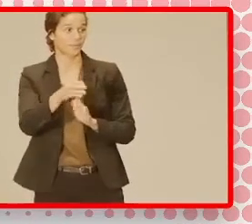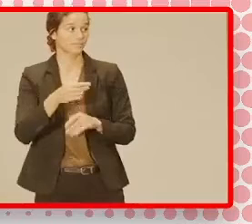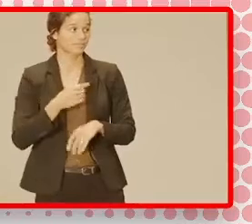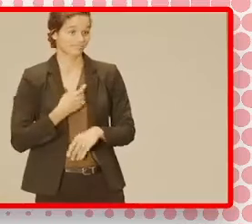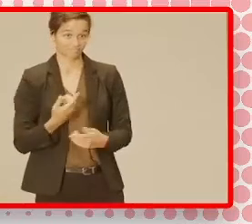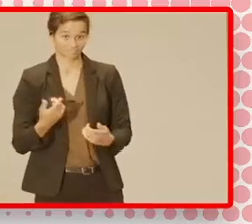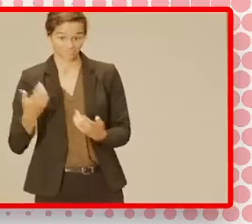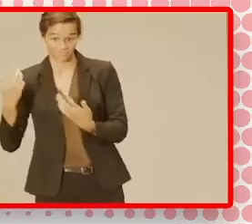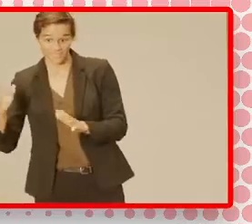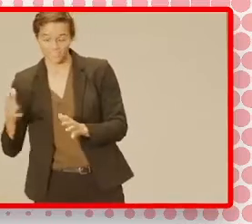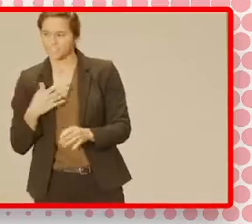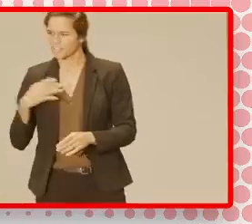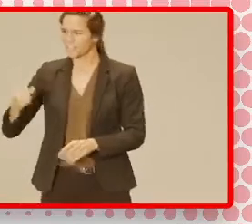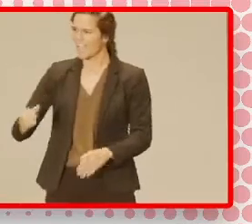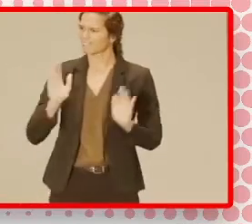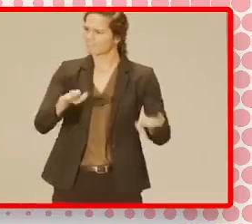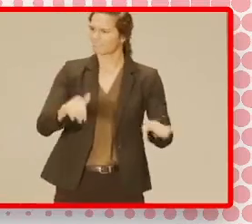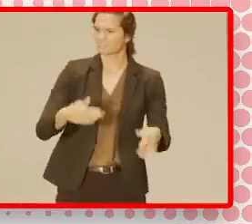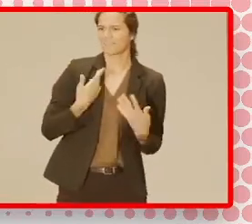Yeah.